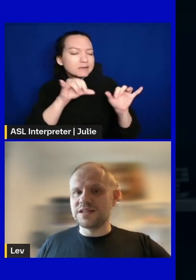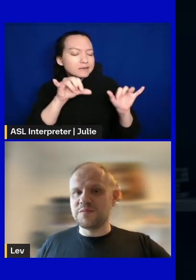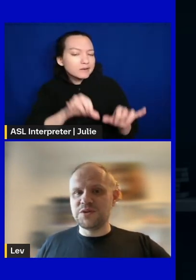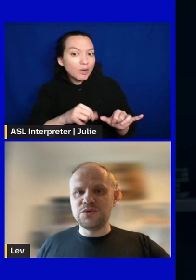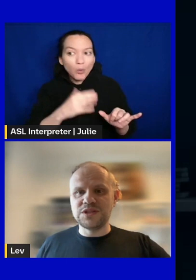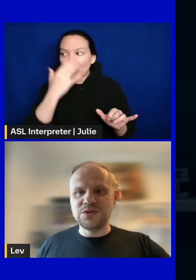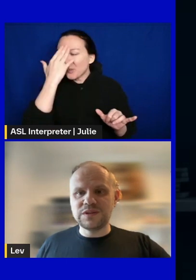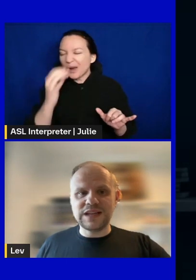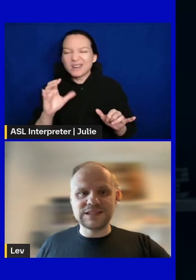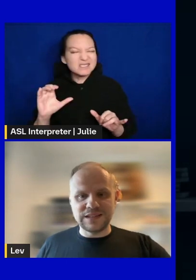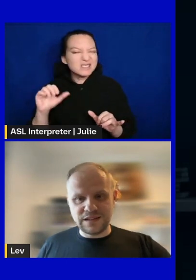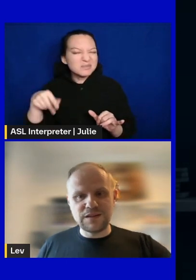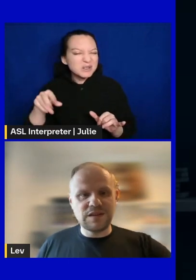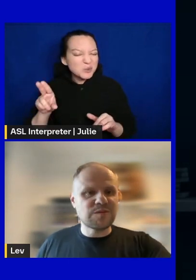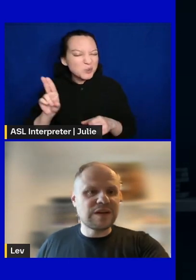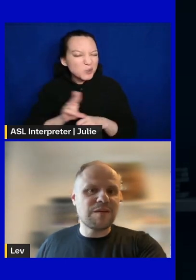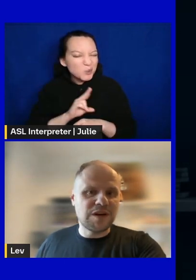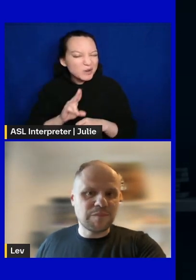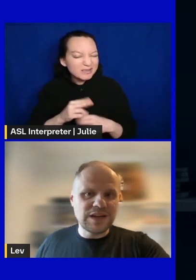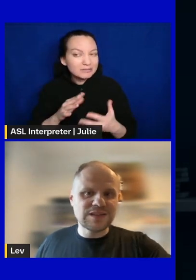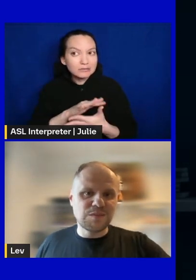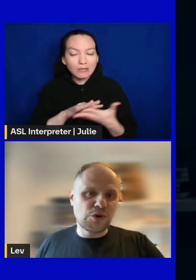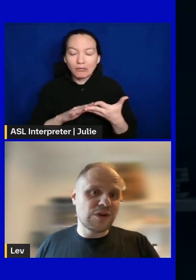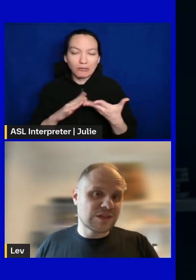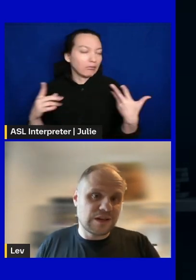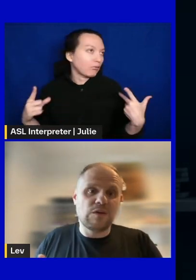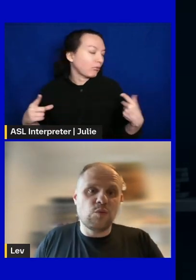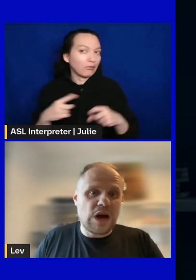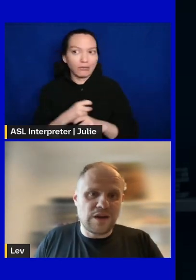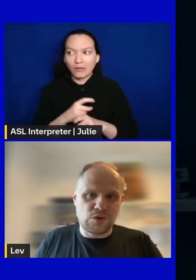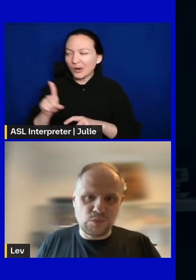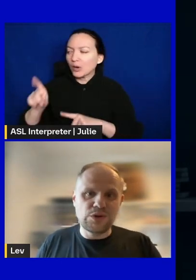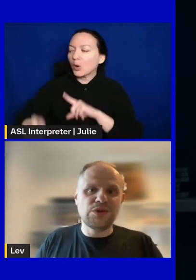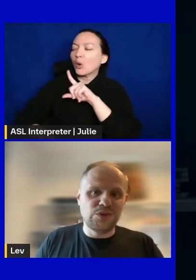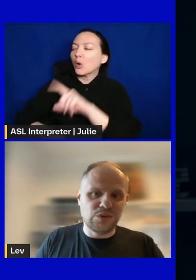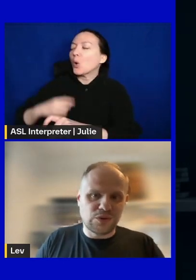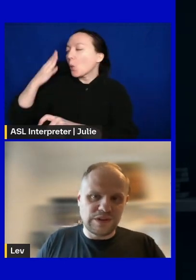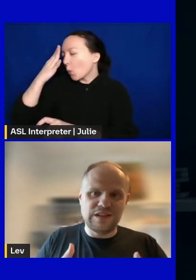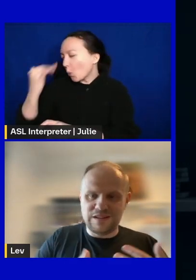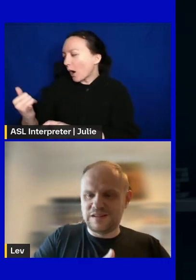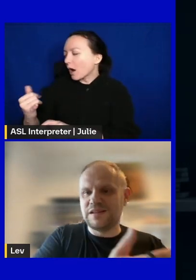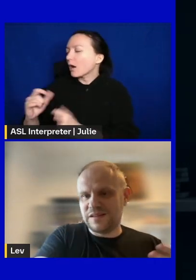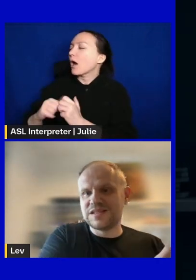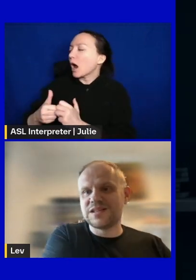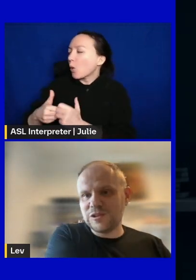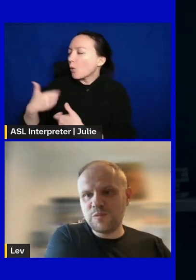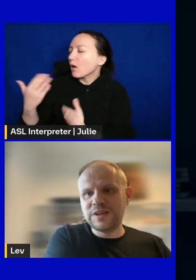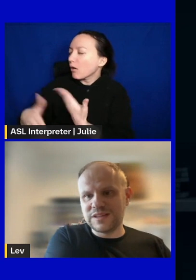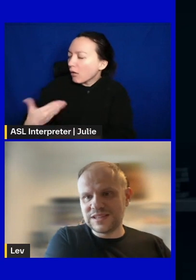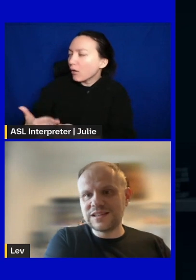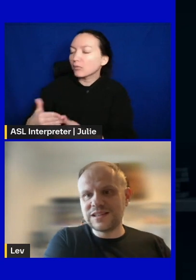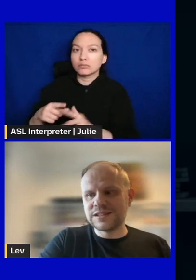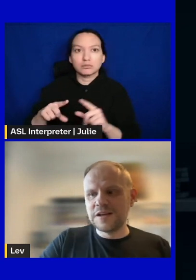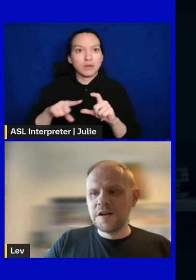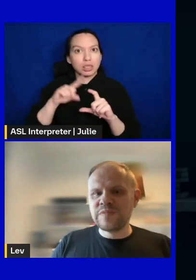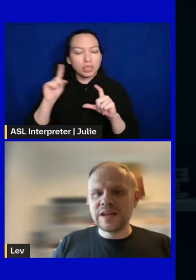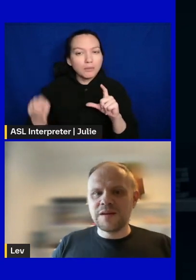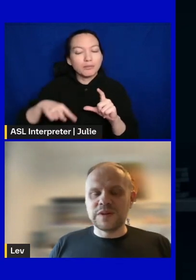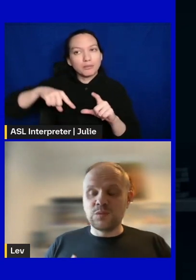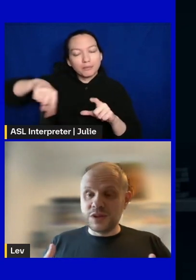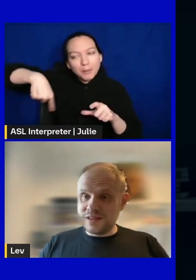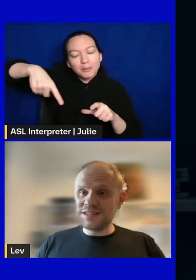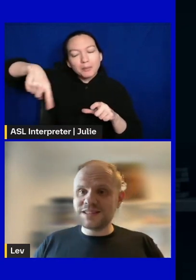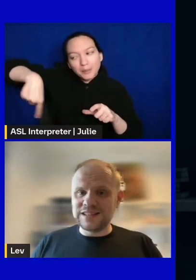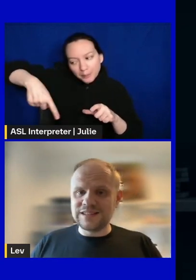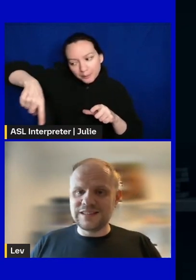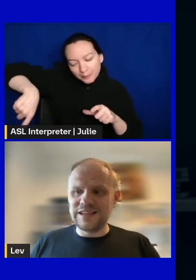why the CPU is utilized, and things become complex the more you ask like why, or what do you do, or and this is a loop that is endless.